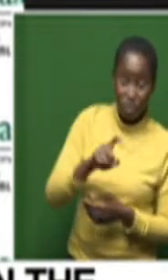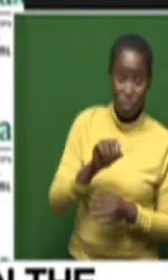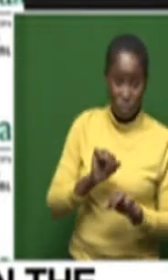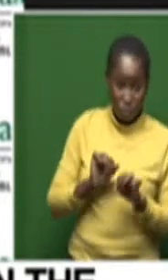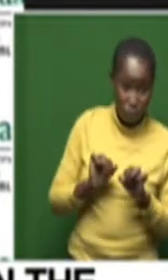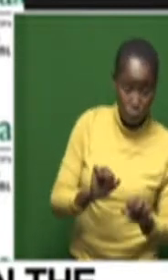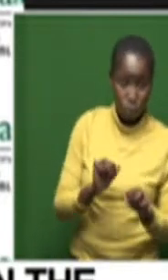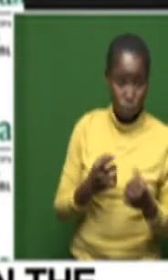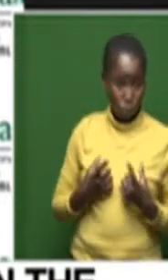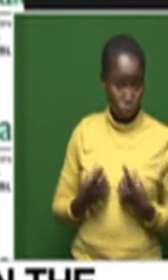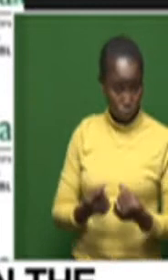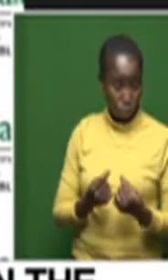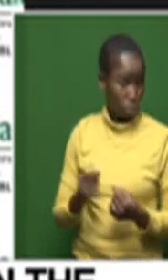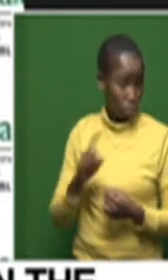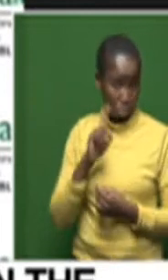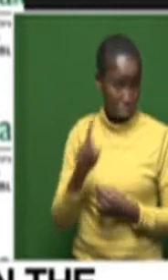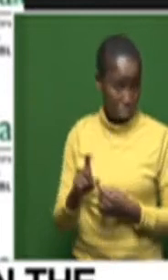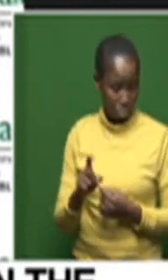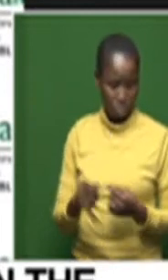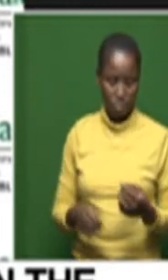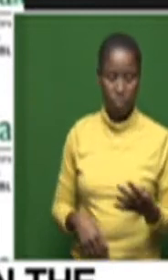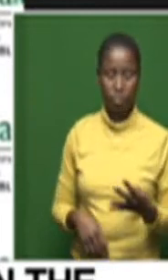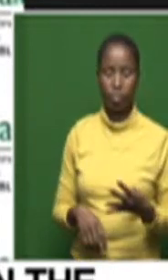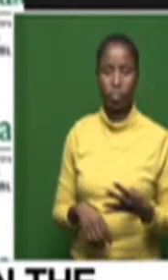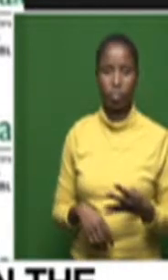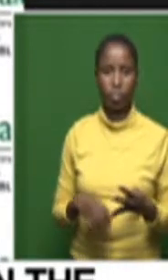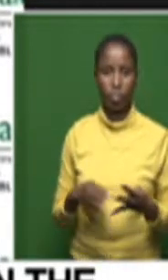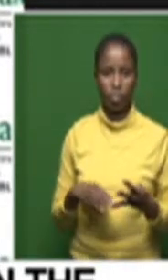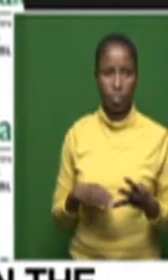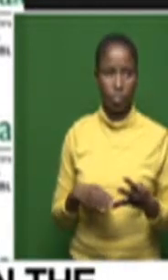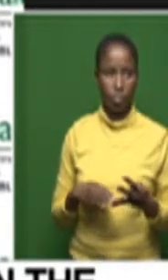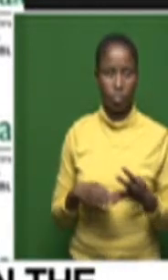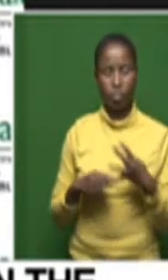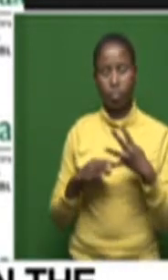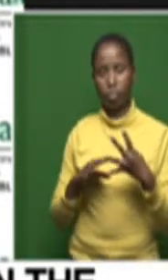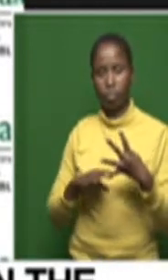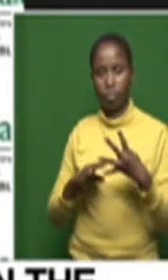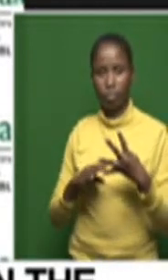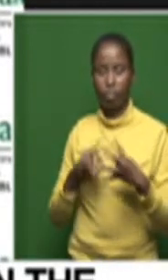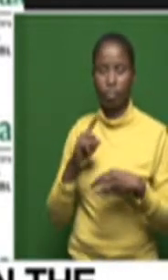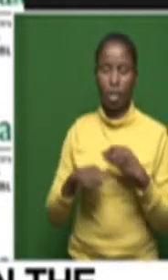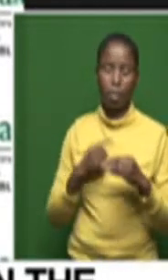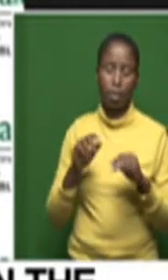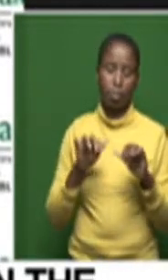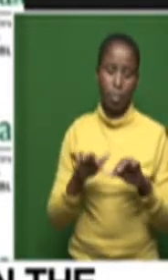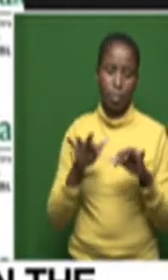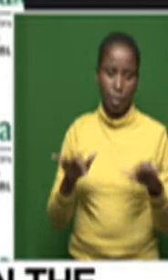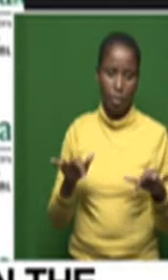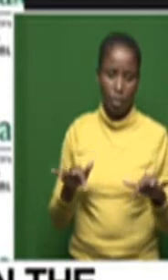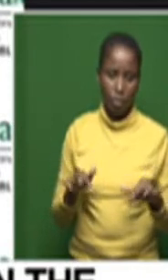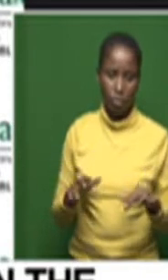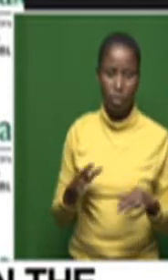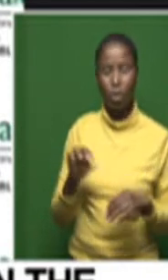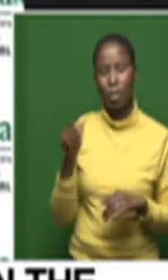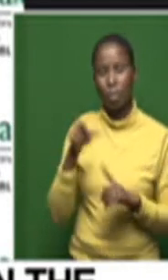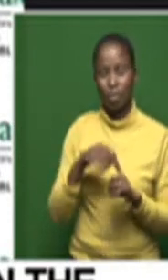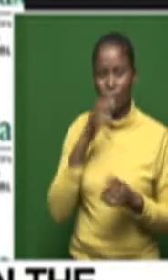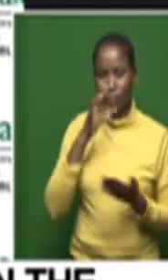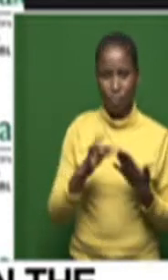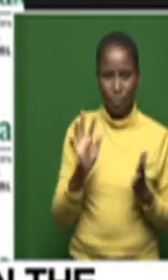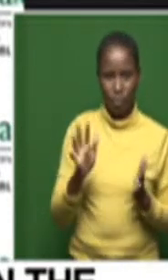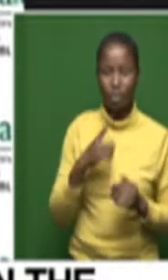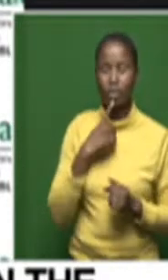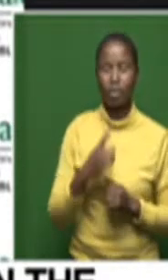like other countries? The fourth question is about population. Somebody suggesting that instead of